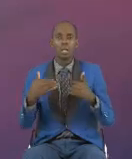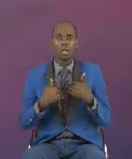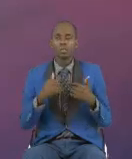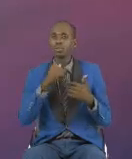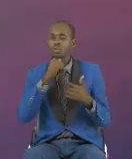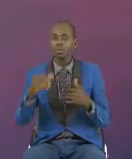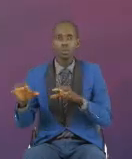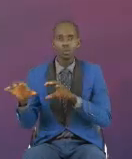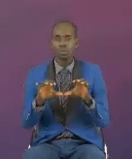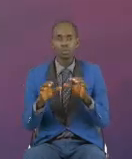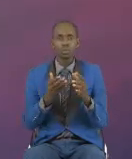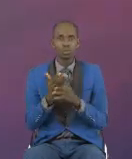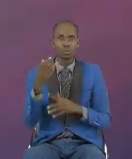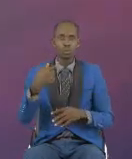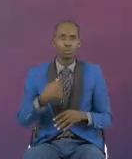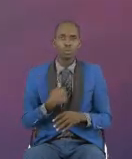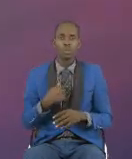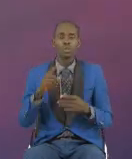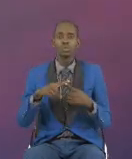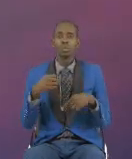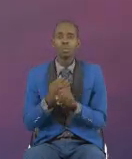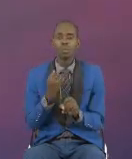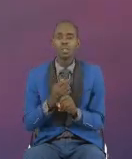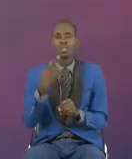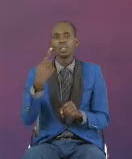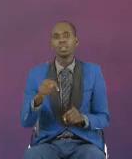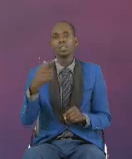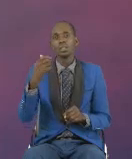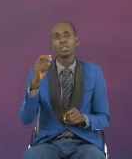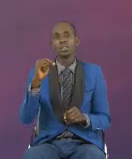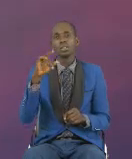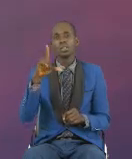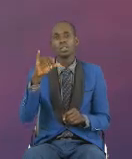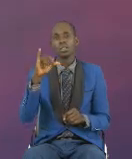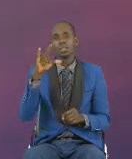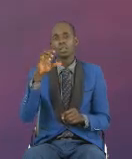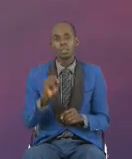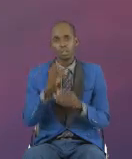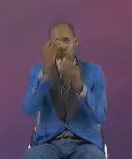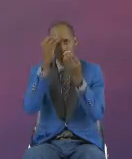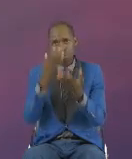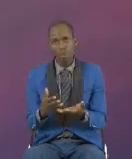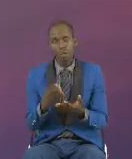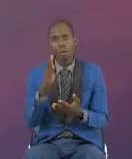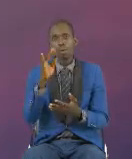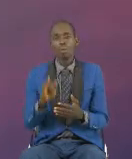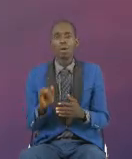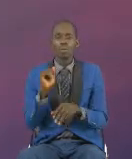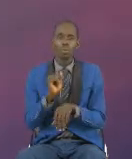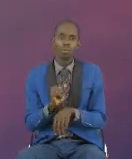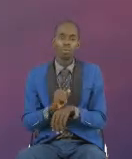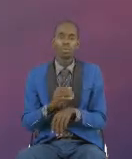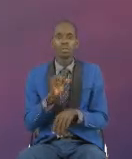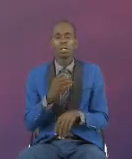to make the Gentiles obedient by word and deed.